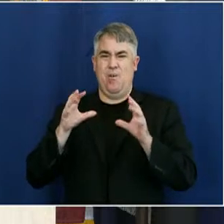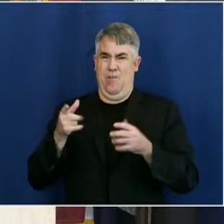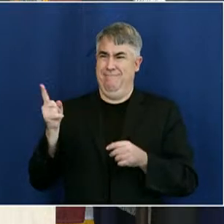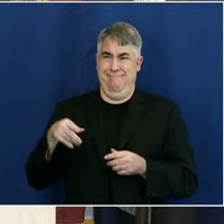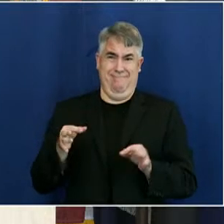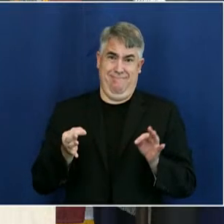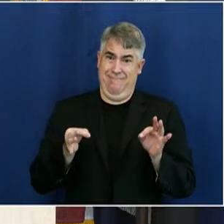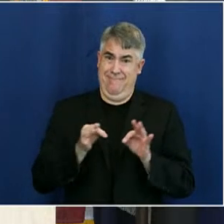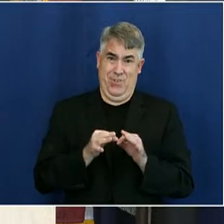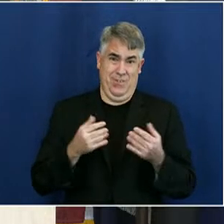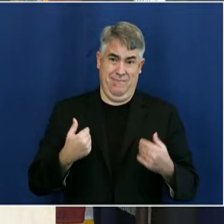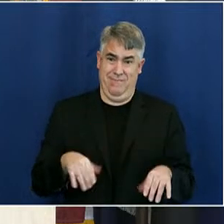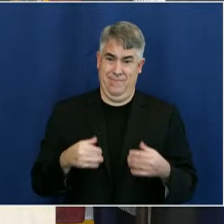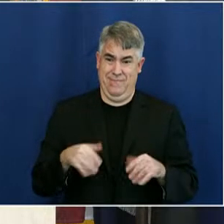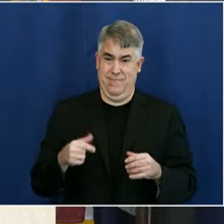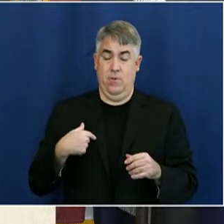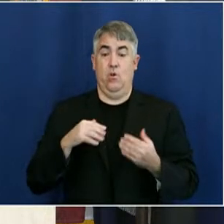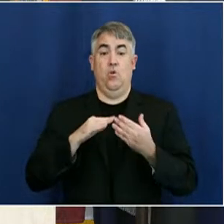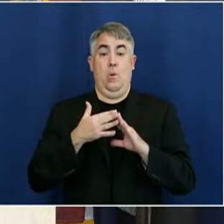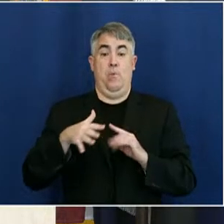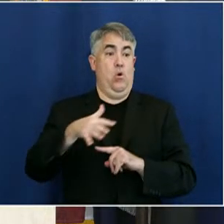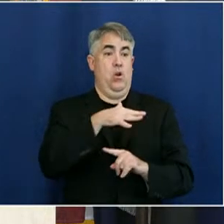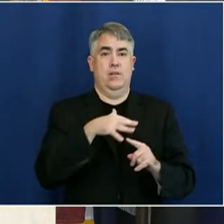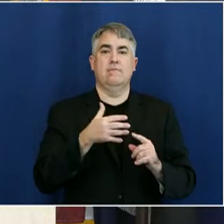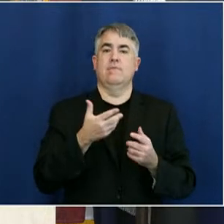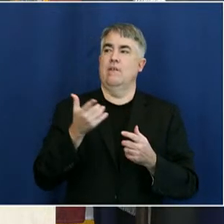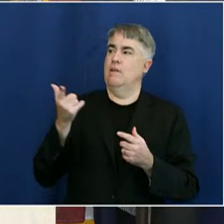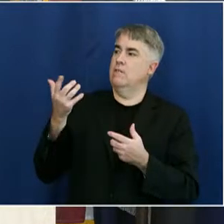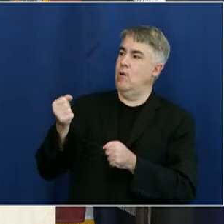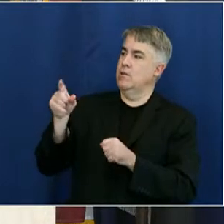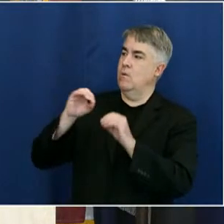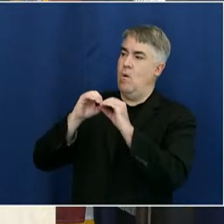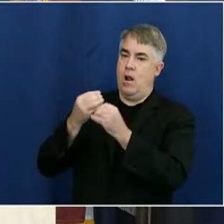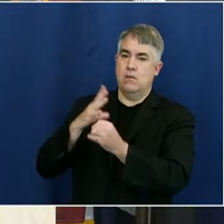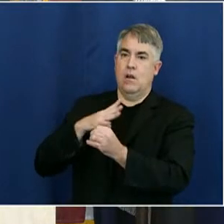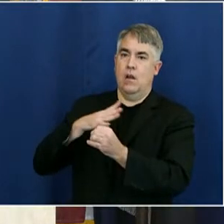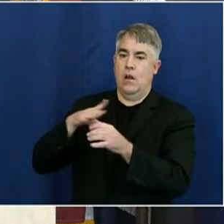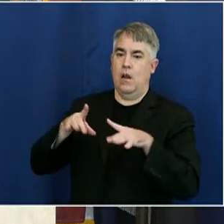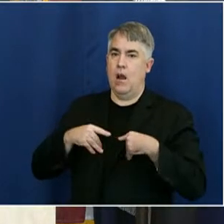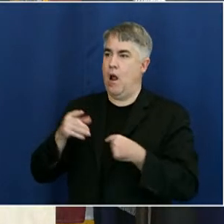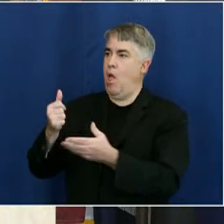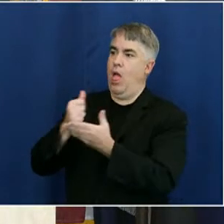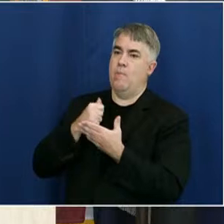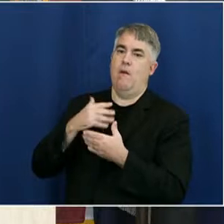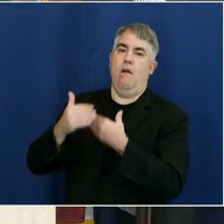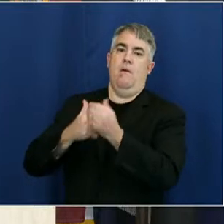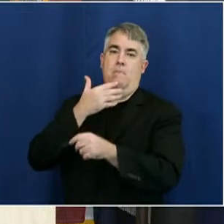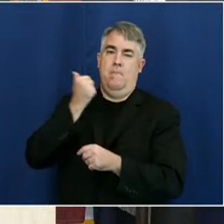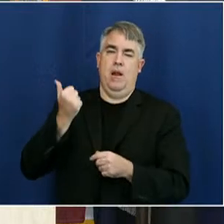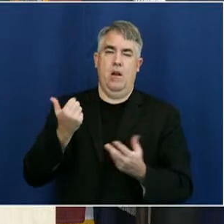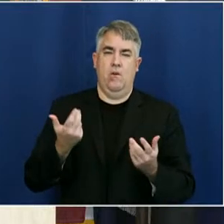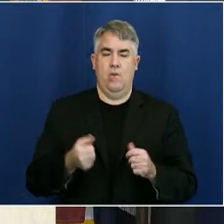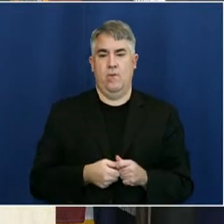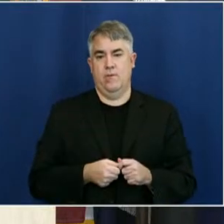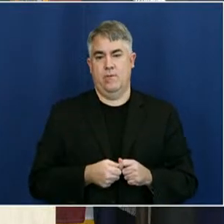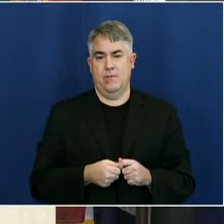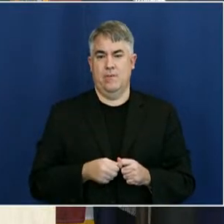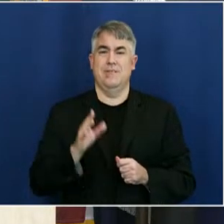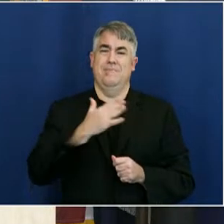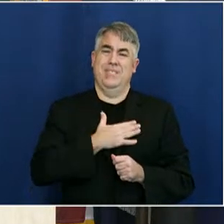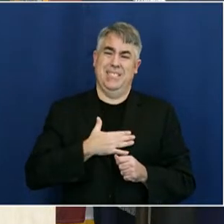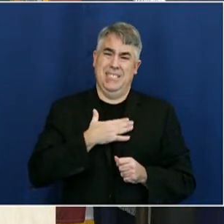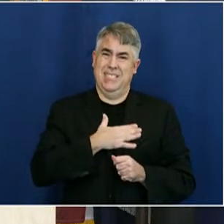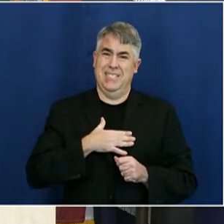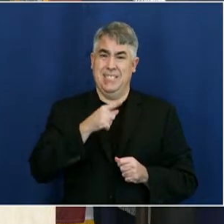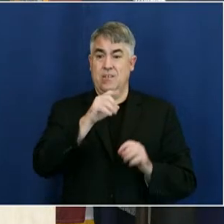trusted organizations that our community know that they can trust, right? So with our need to ensure access, we're asking these community organizations